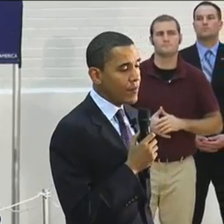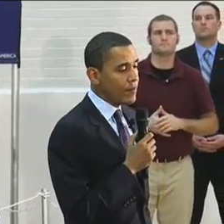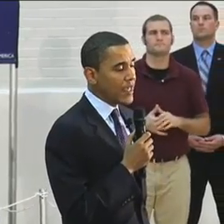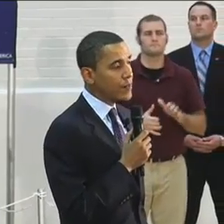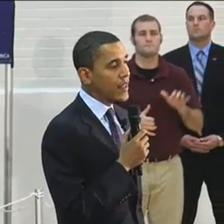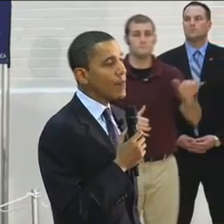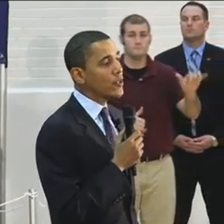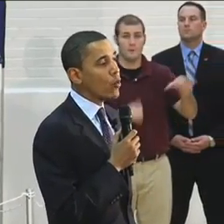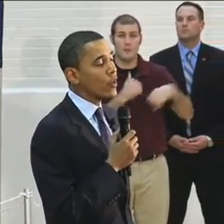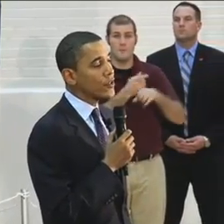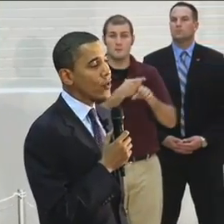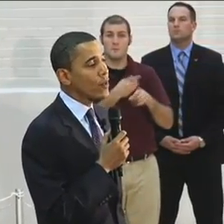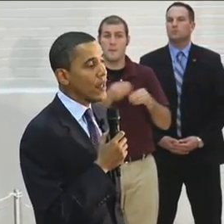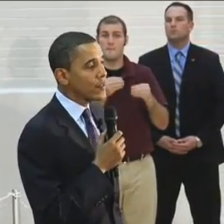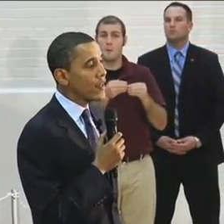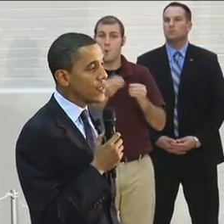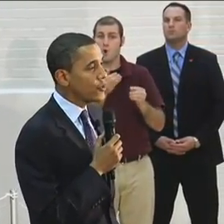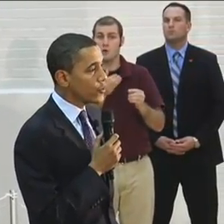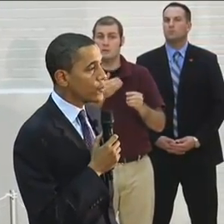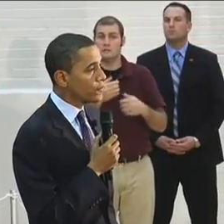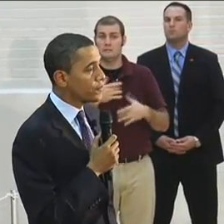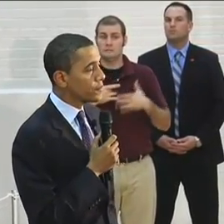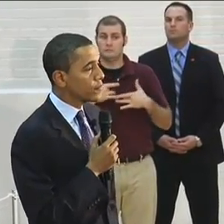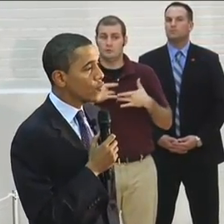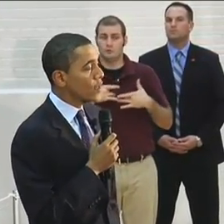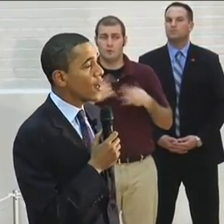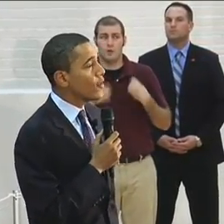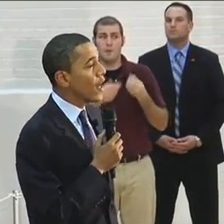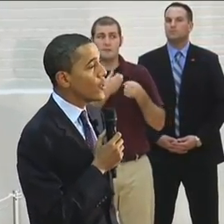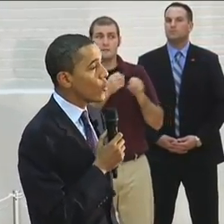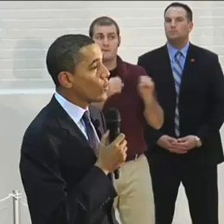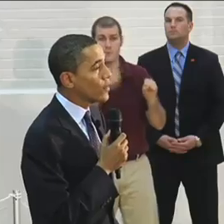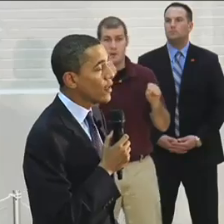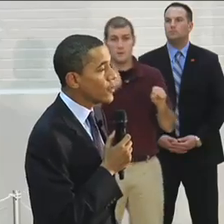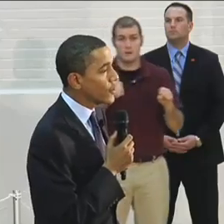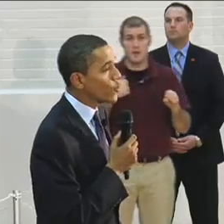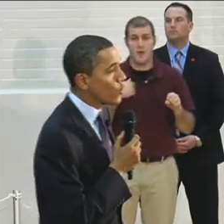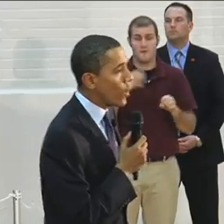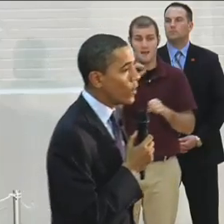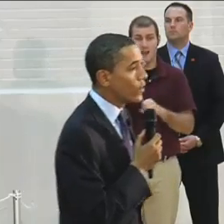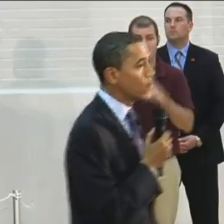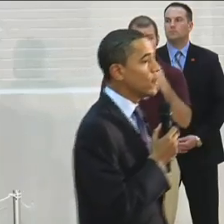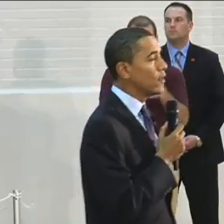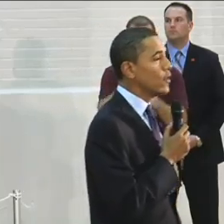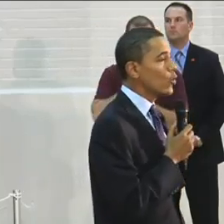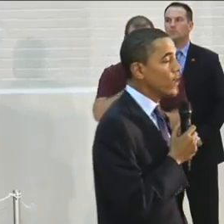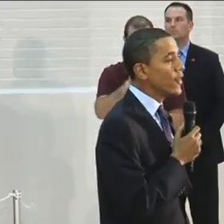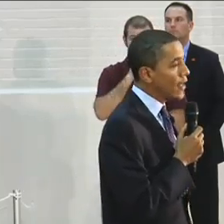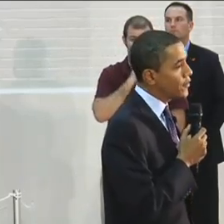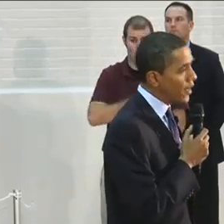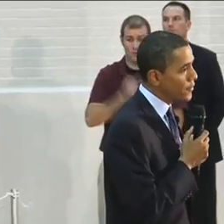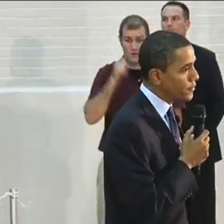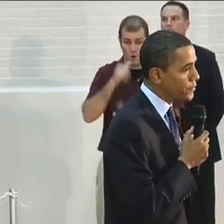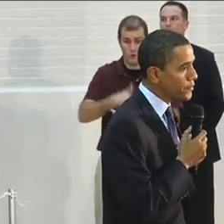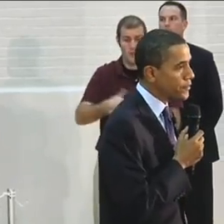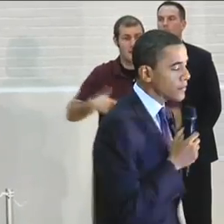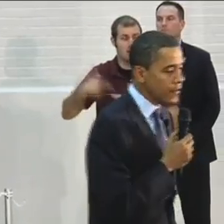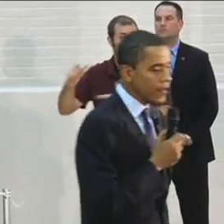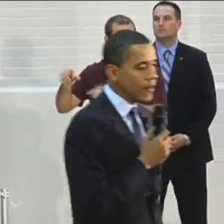And that makes me that much more concerned about safety issues, since I have a 9-year-old and a 6-year-old daughter who live in that